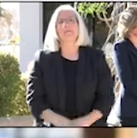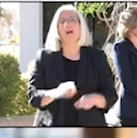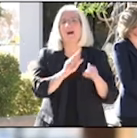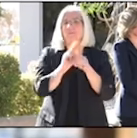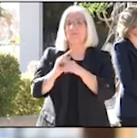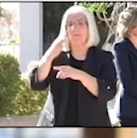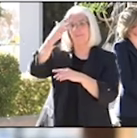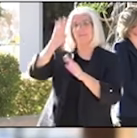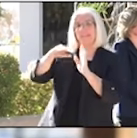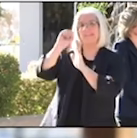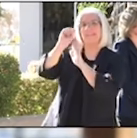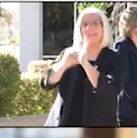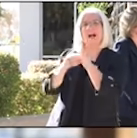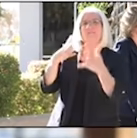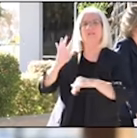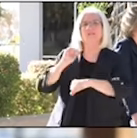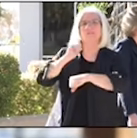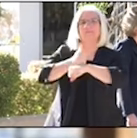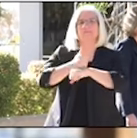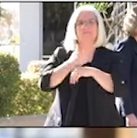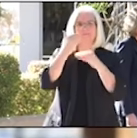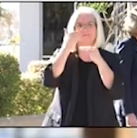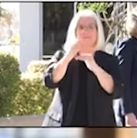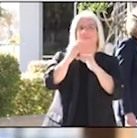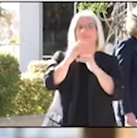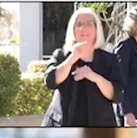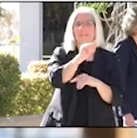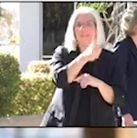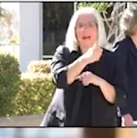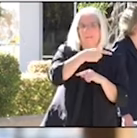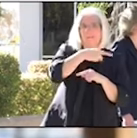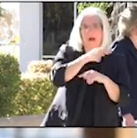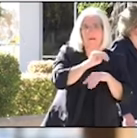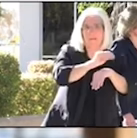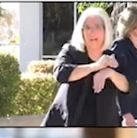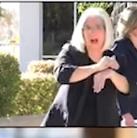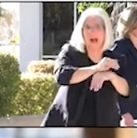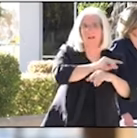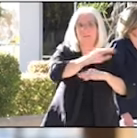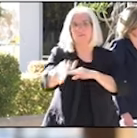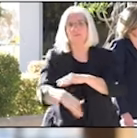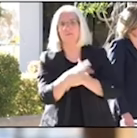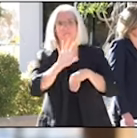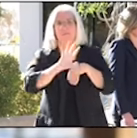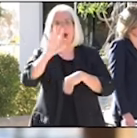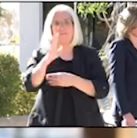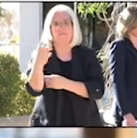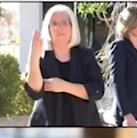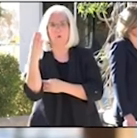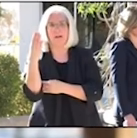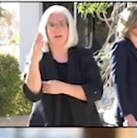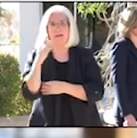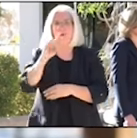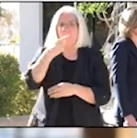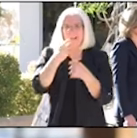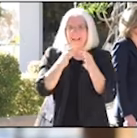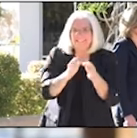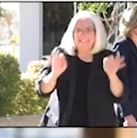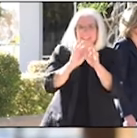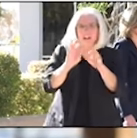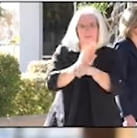limitation on only allowing essential businesses and activities to be open. Our hope is that